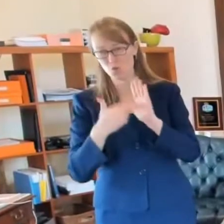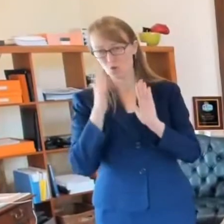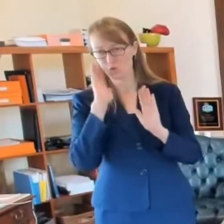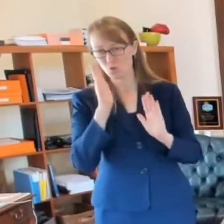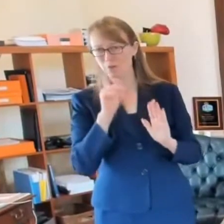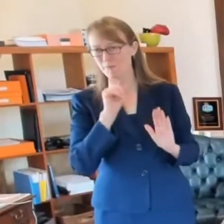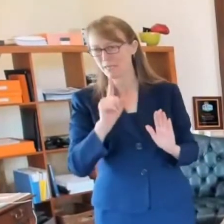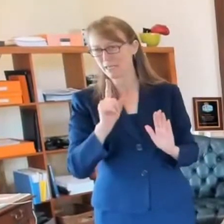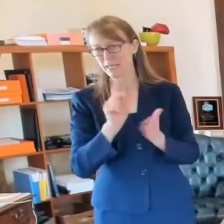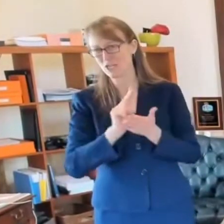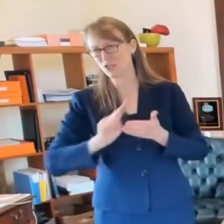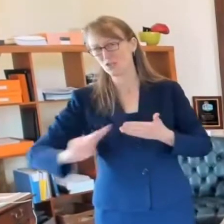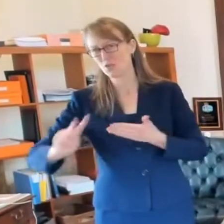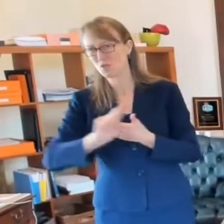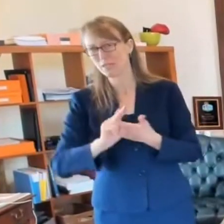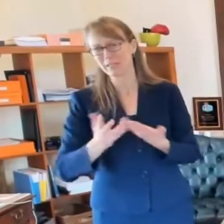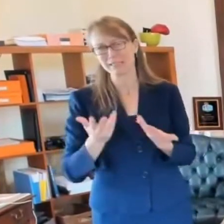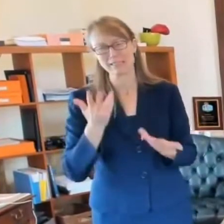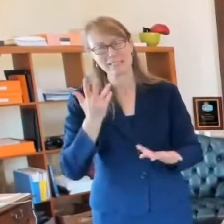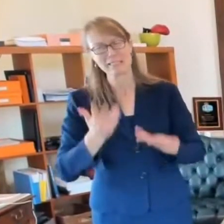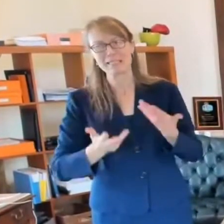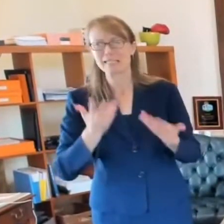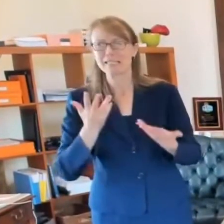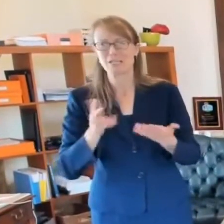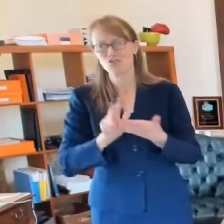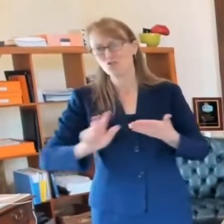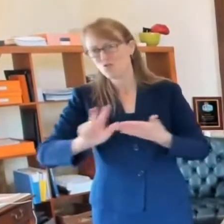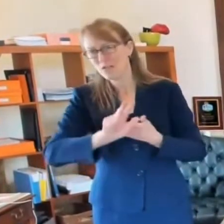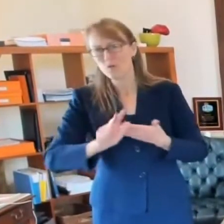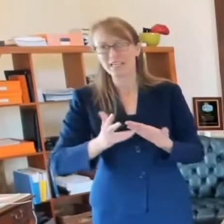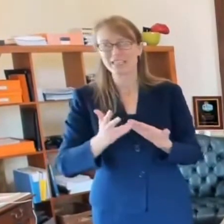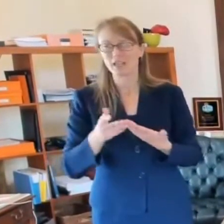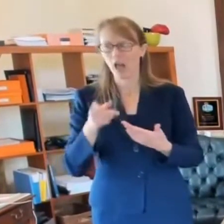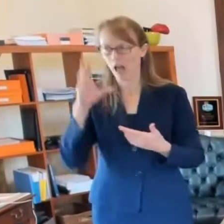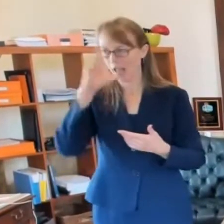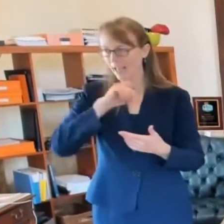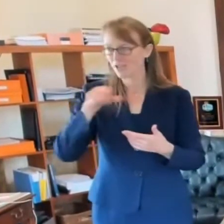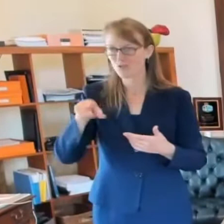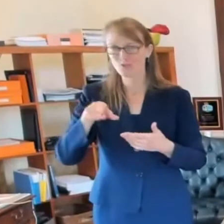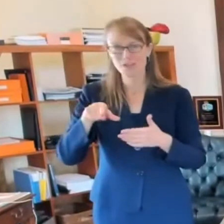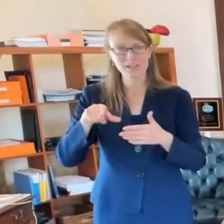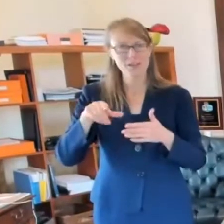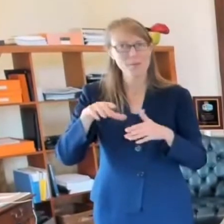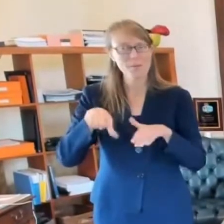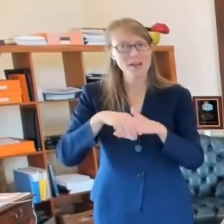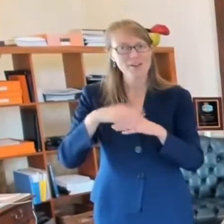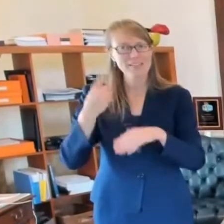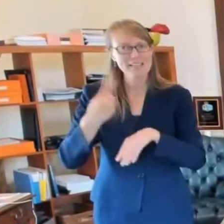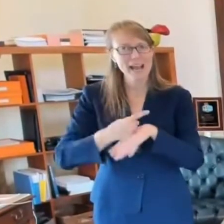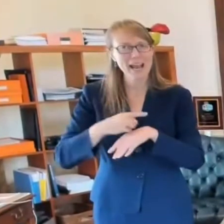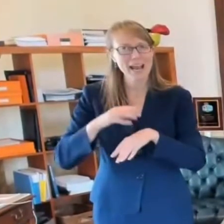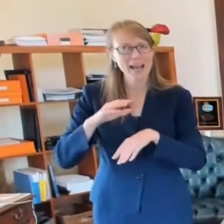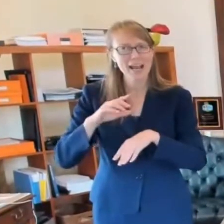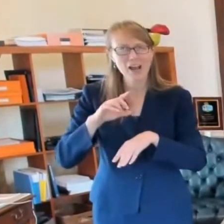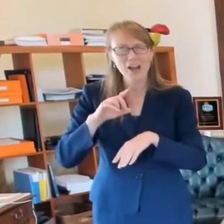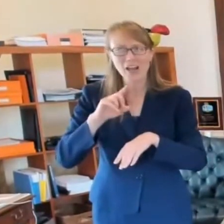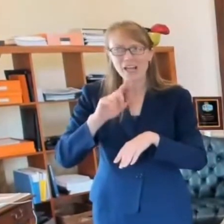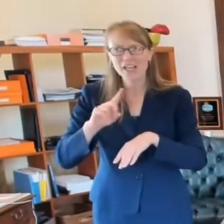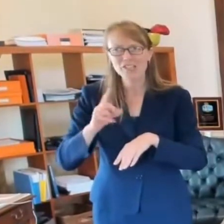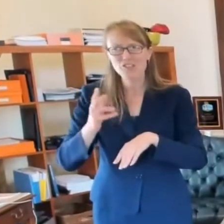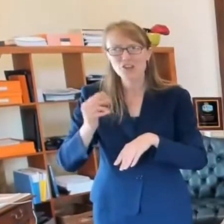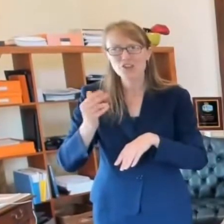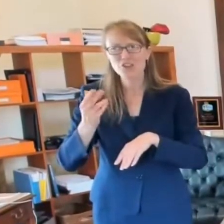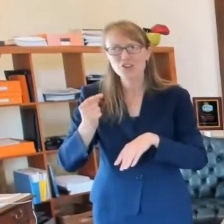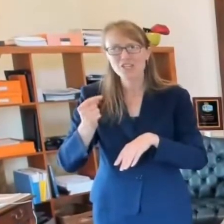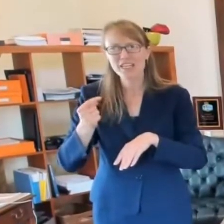So you must be getting married on what, Saturday, the, maybe the 15th, something like that? Whatever 19 days is. Yeah,